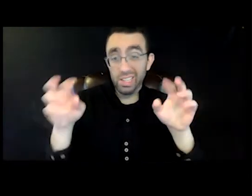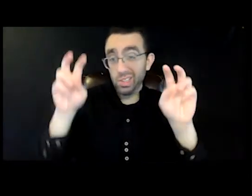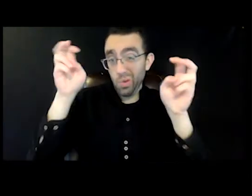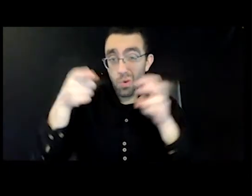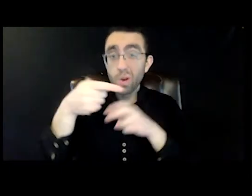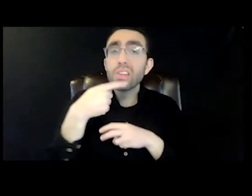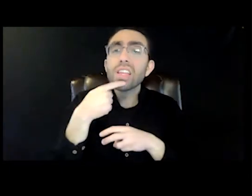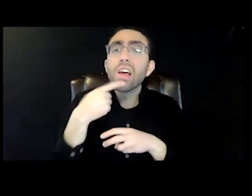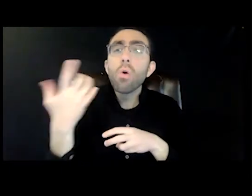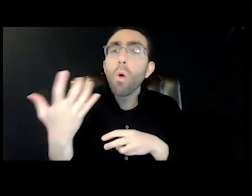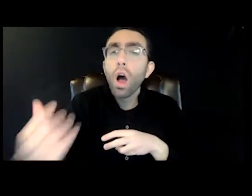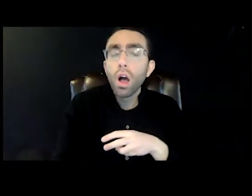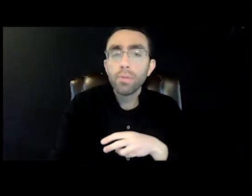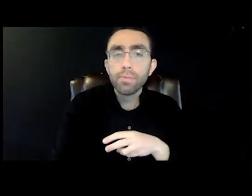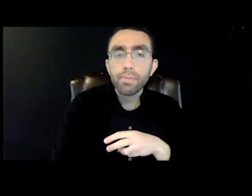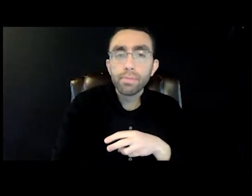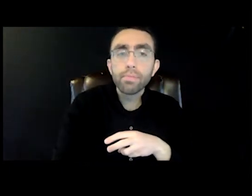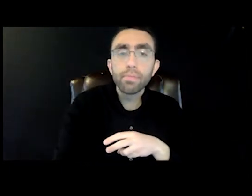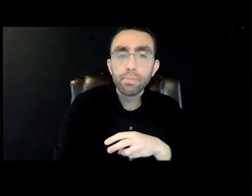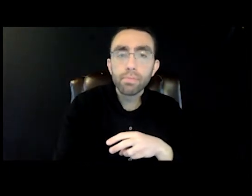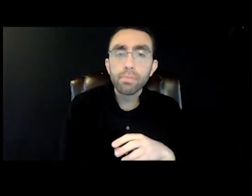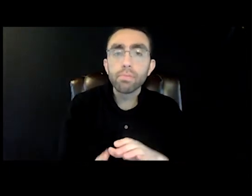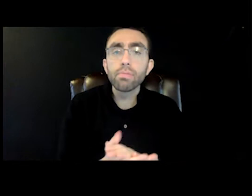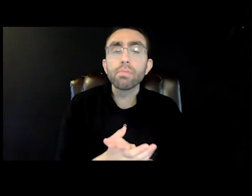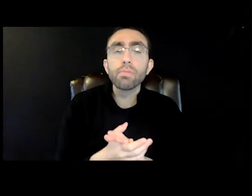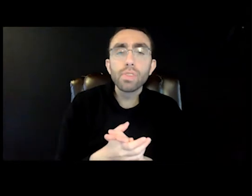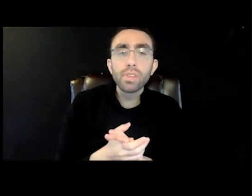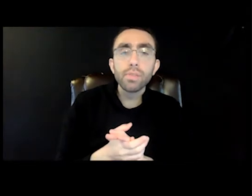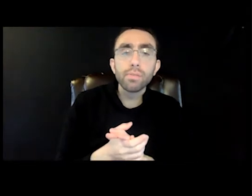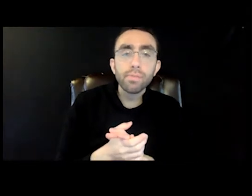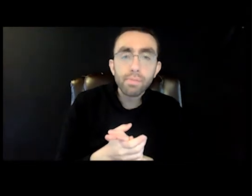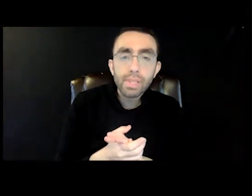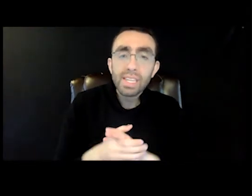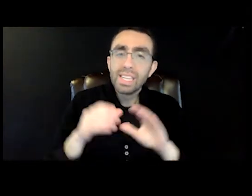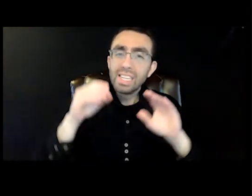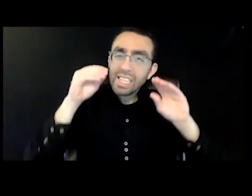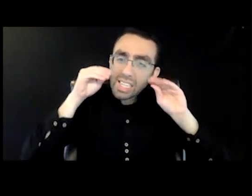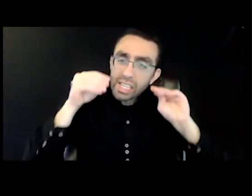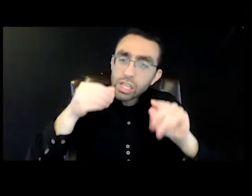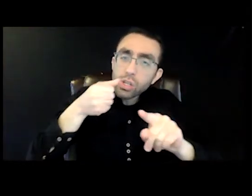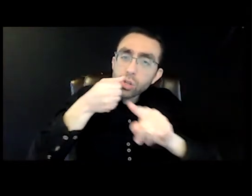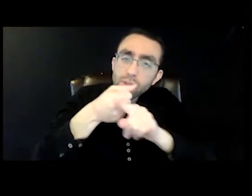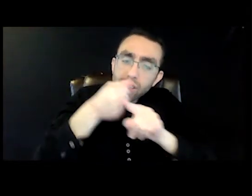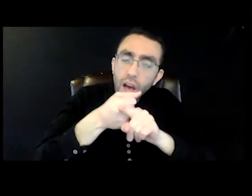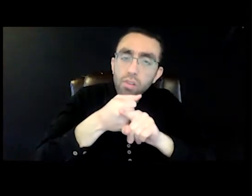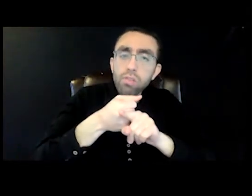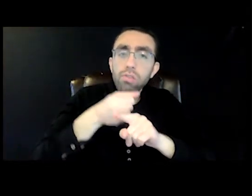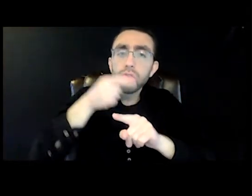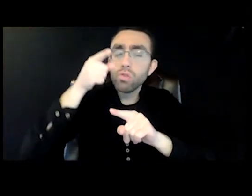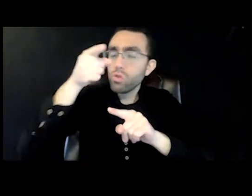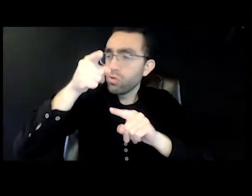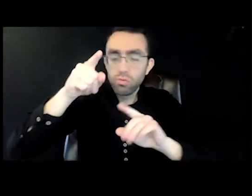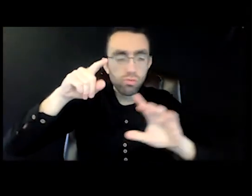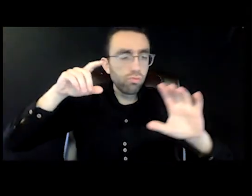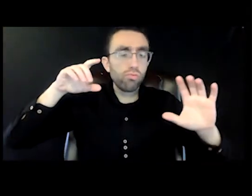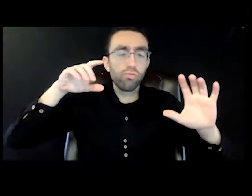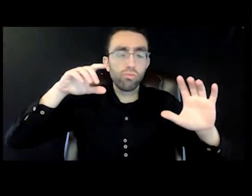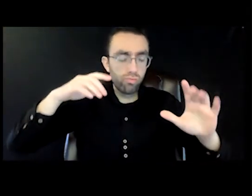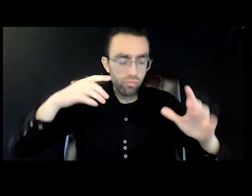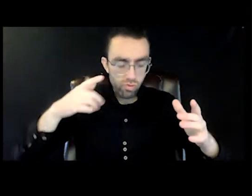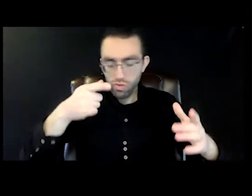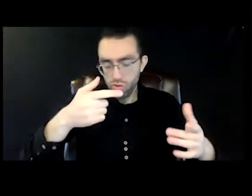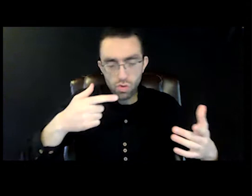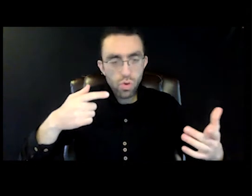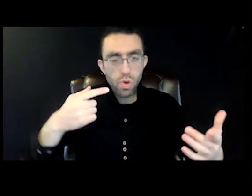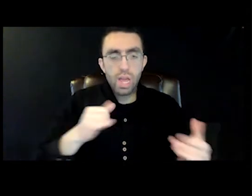is really beautiful. Train yourself towards solidarity and not charity. You are no one's savior. You are a mutual partner